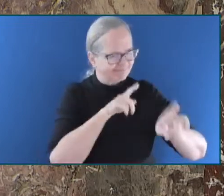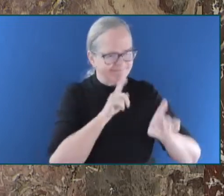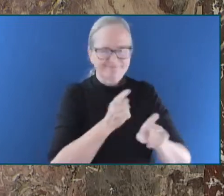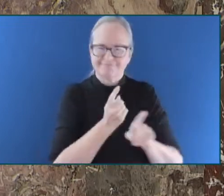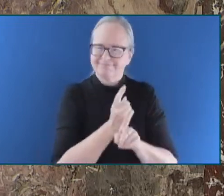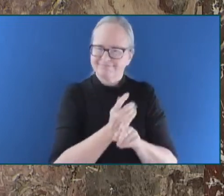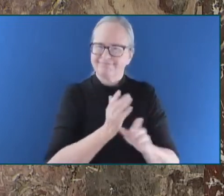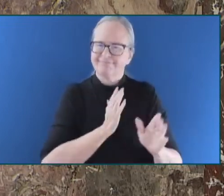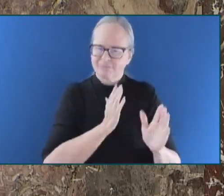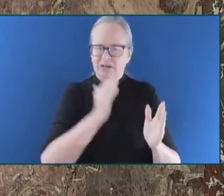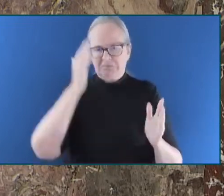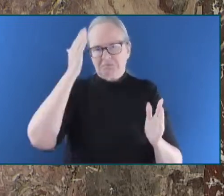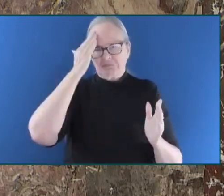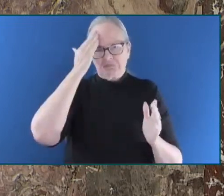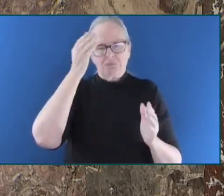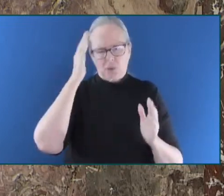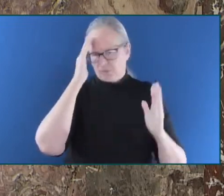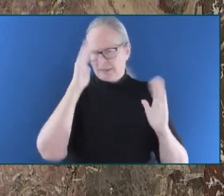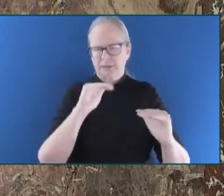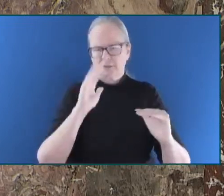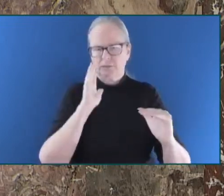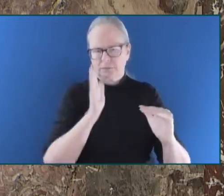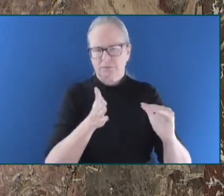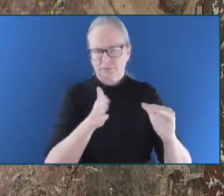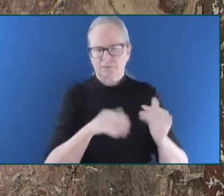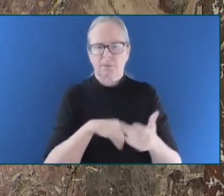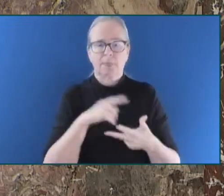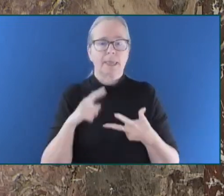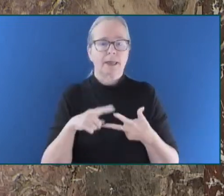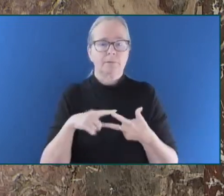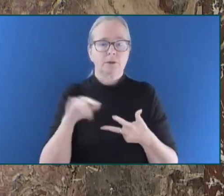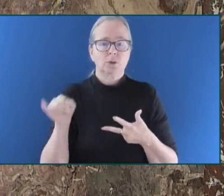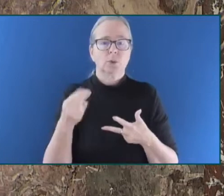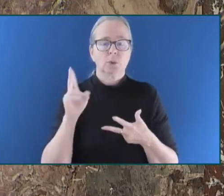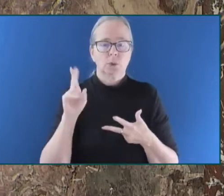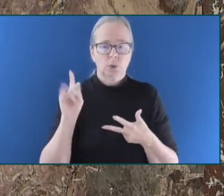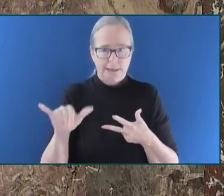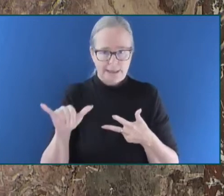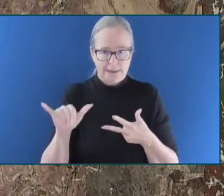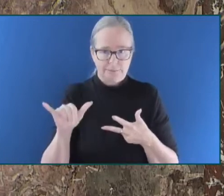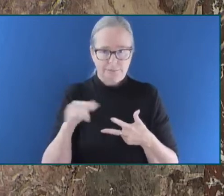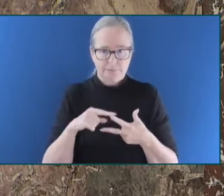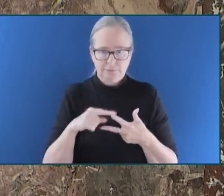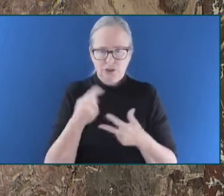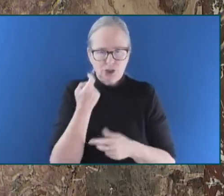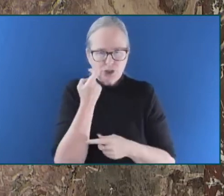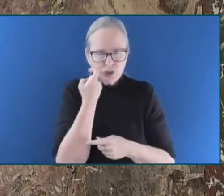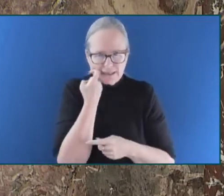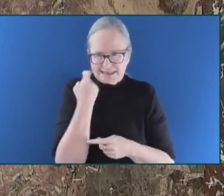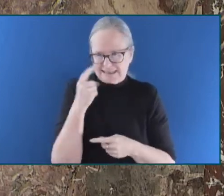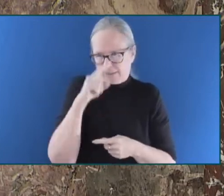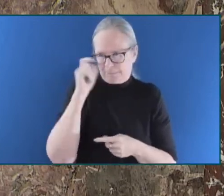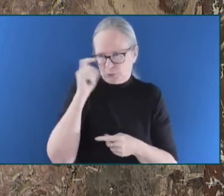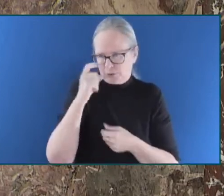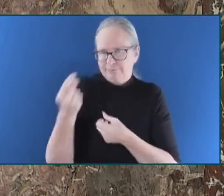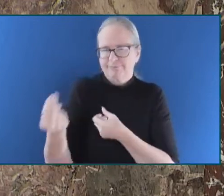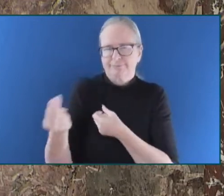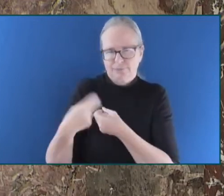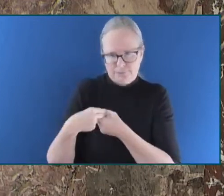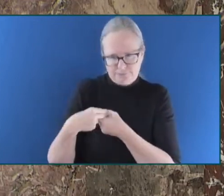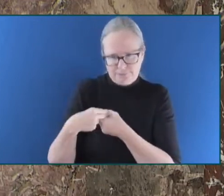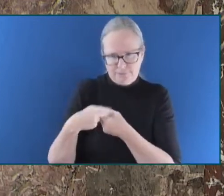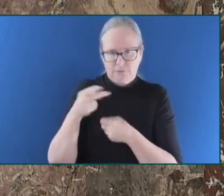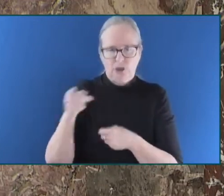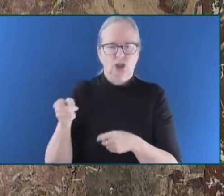us this summer as a new admin coordinator and has been working tirelessly to keep the many parts of the schedule that are